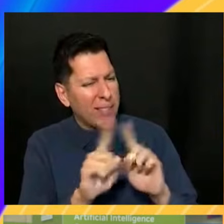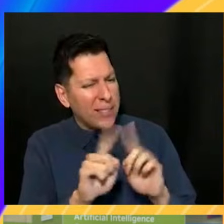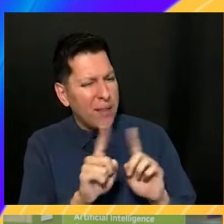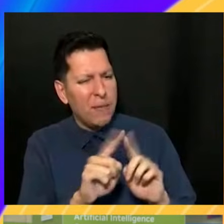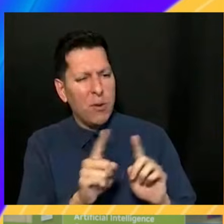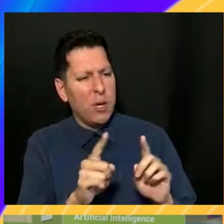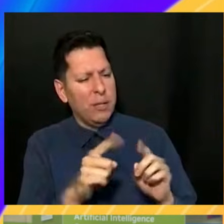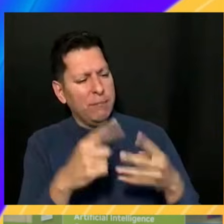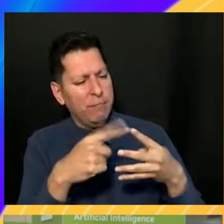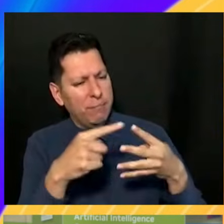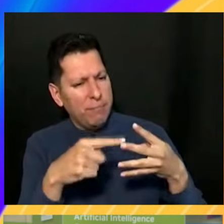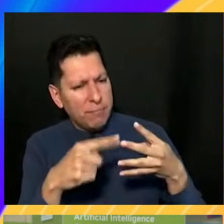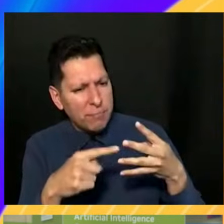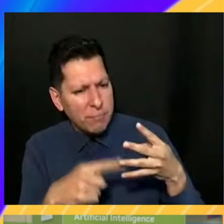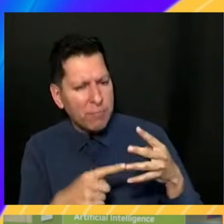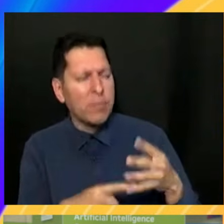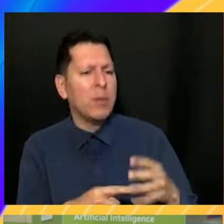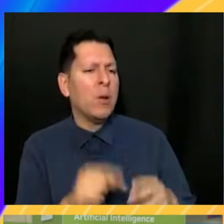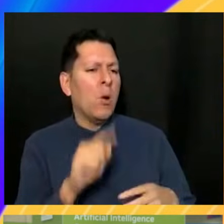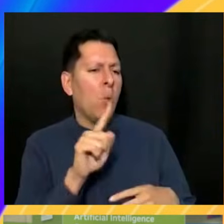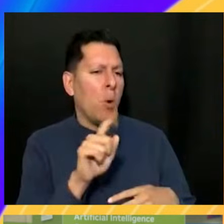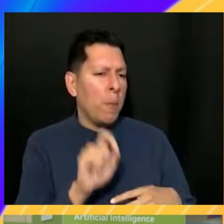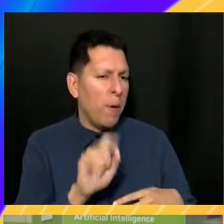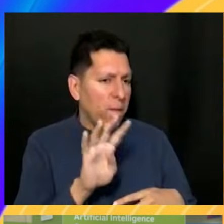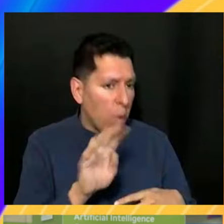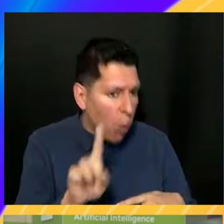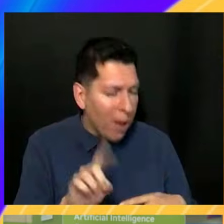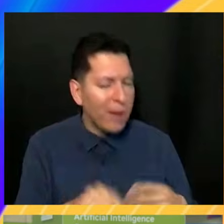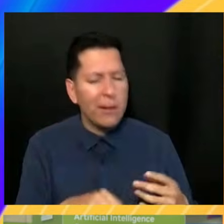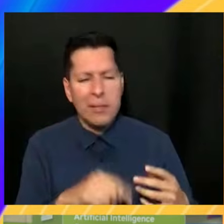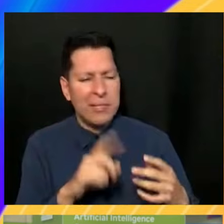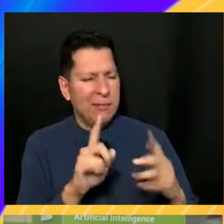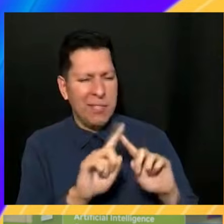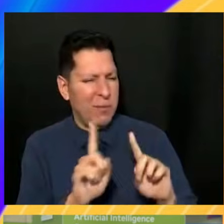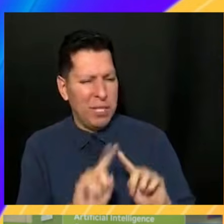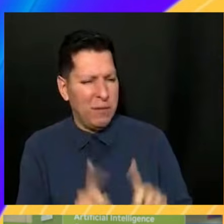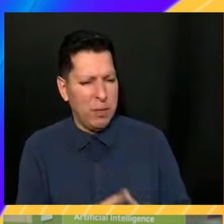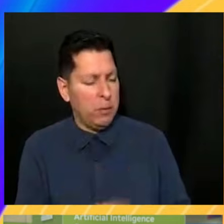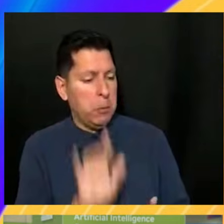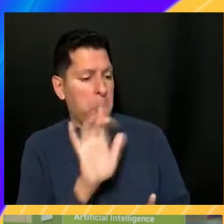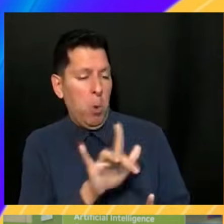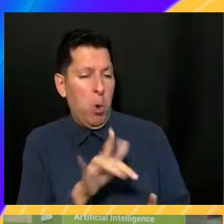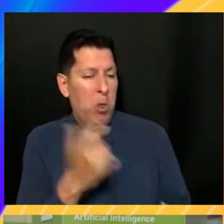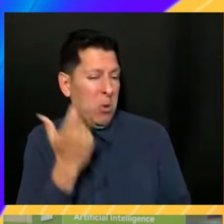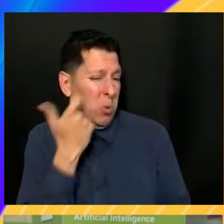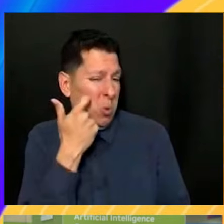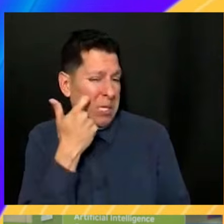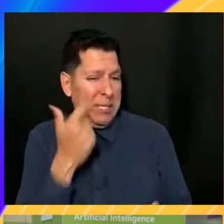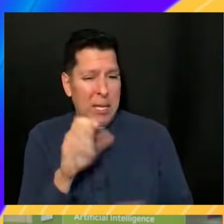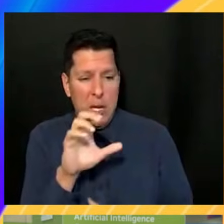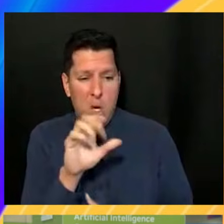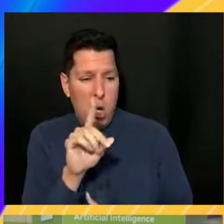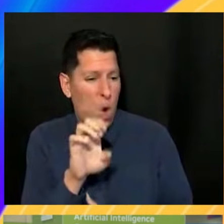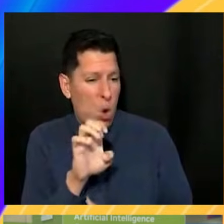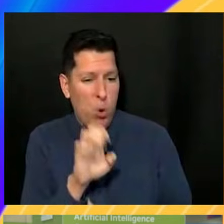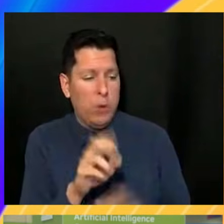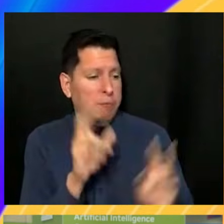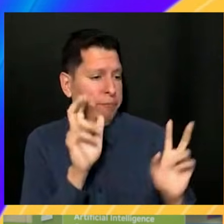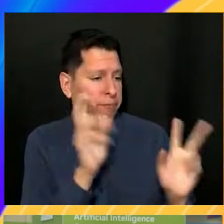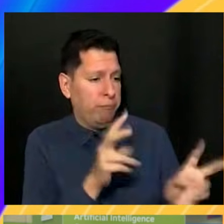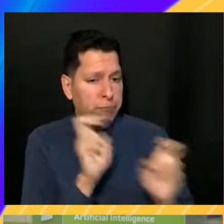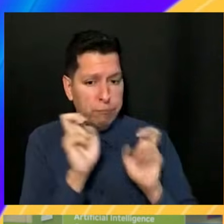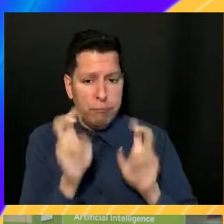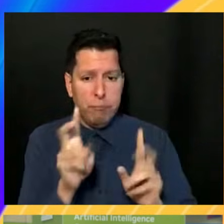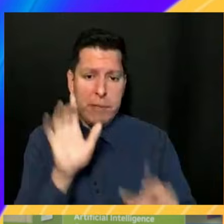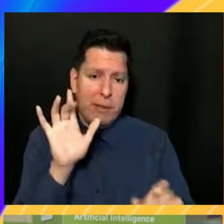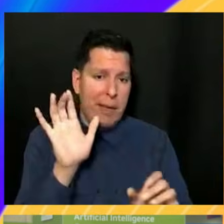one's like 1.41. So I think you just pull the latest code into your code commit repo and hit commit. Works